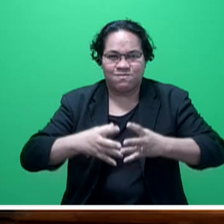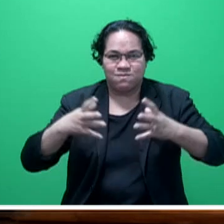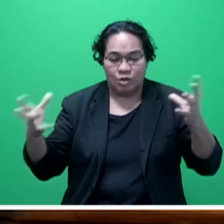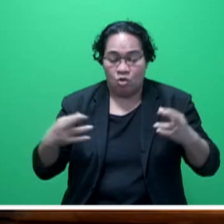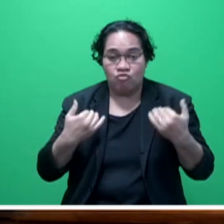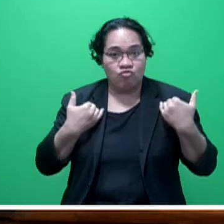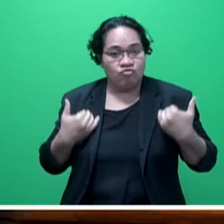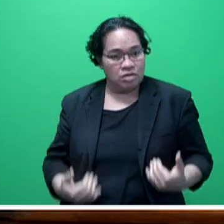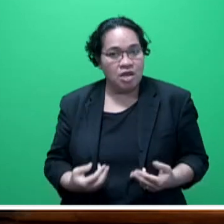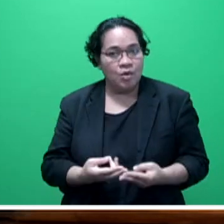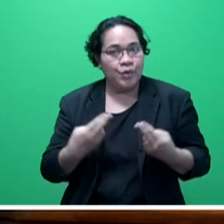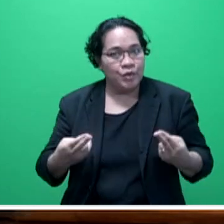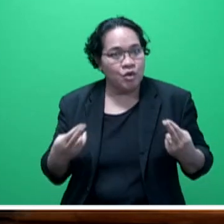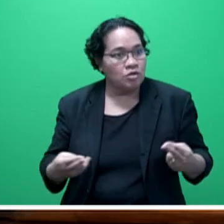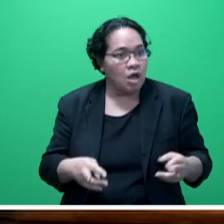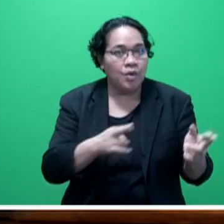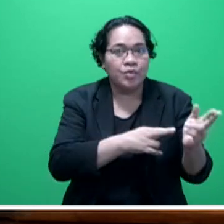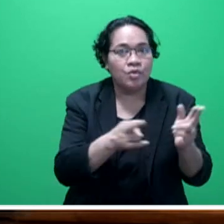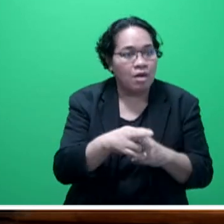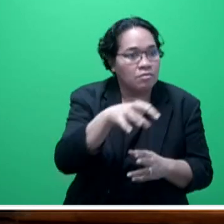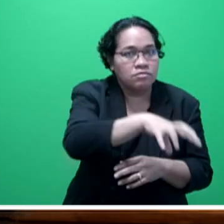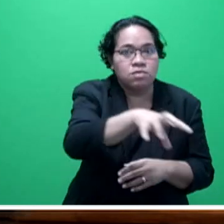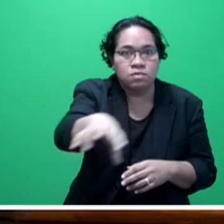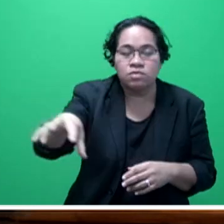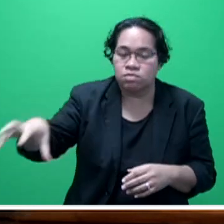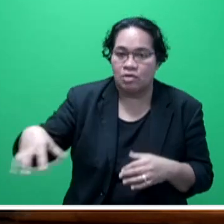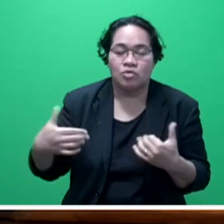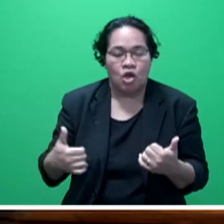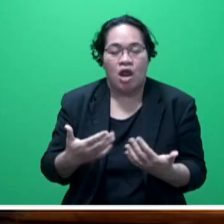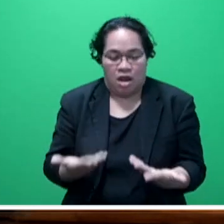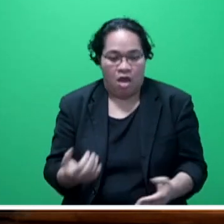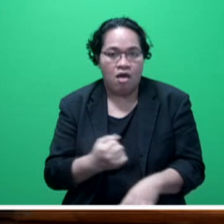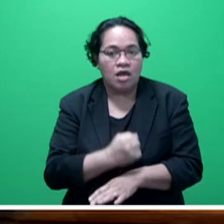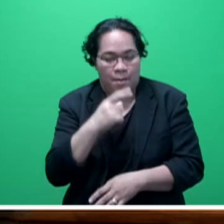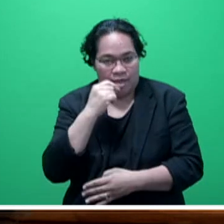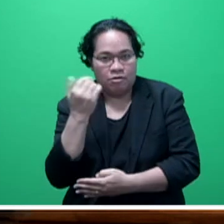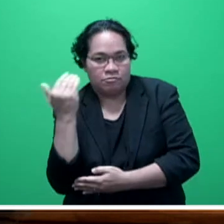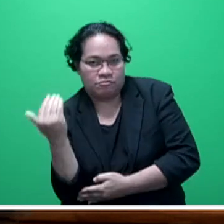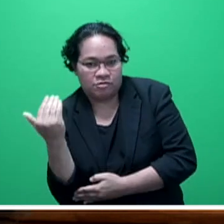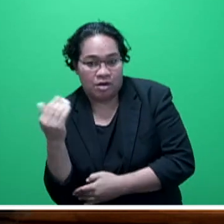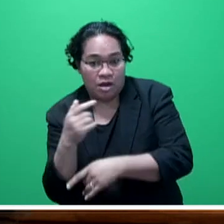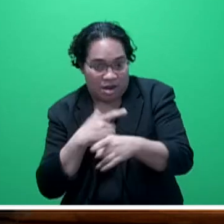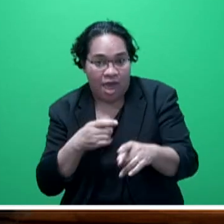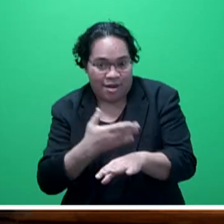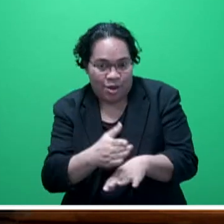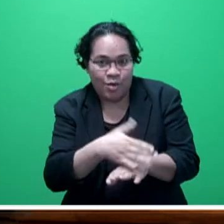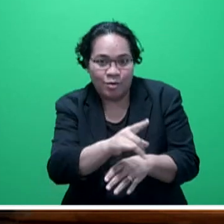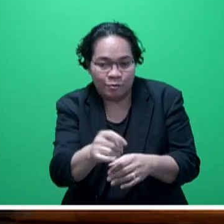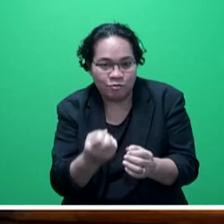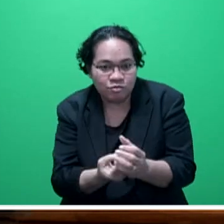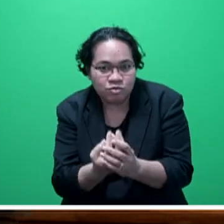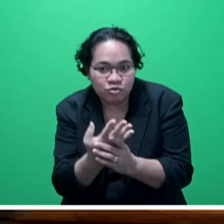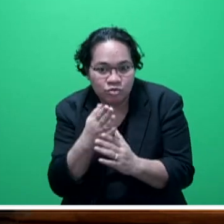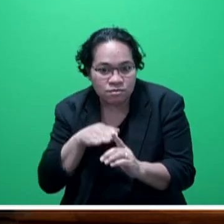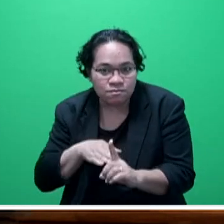in rural areas, government can rely on these rural-based sectors as the new drivers of growth to support the